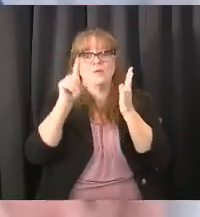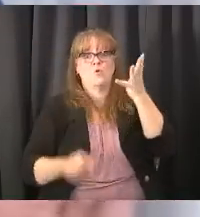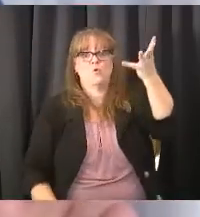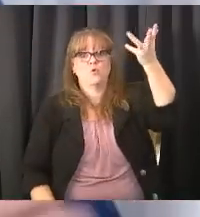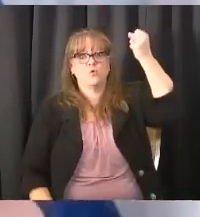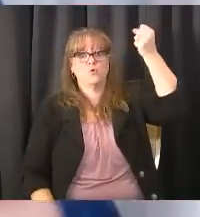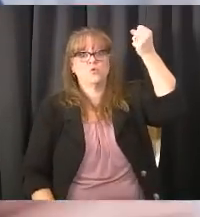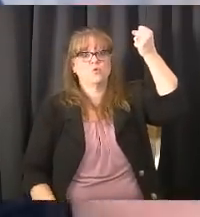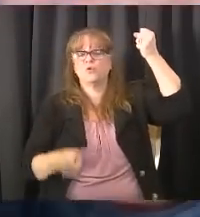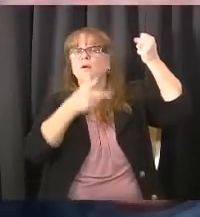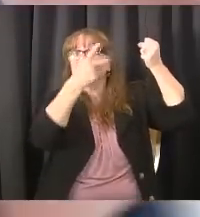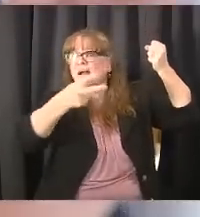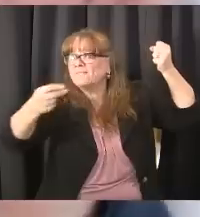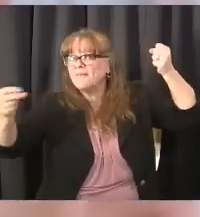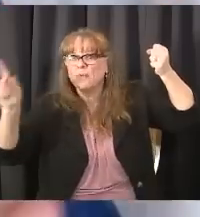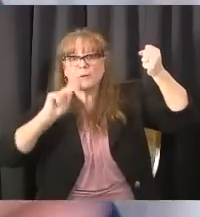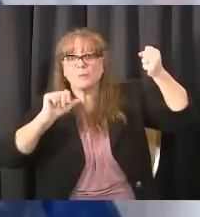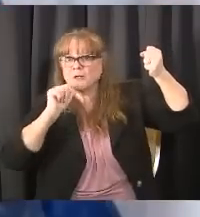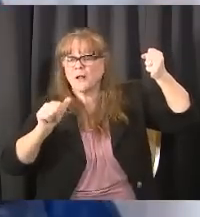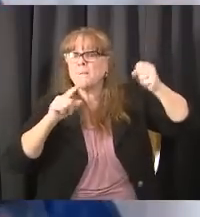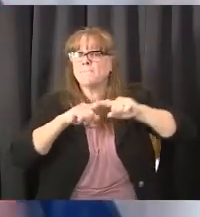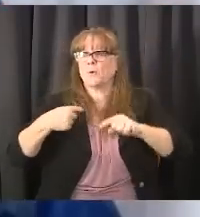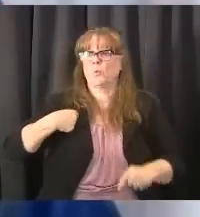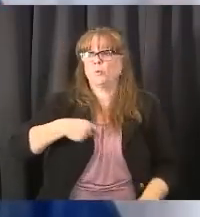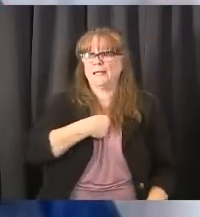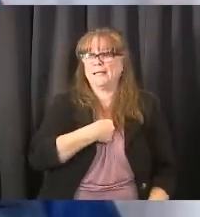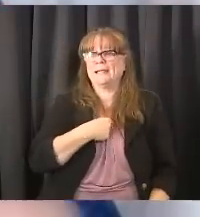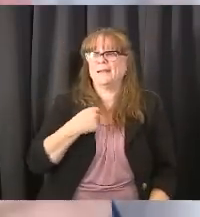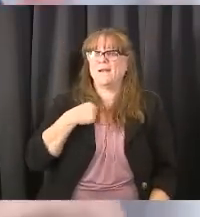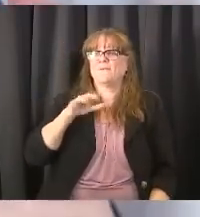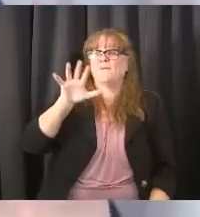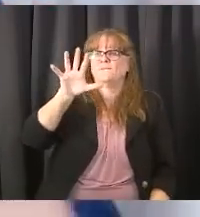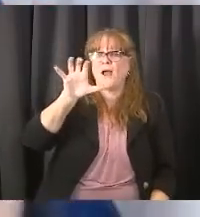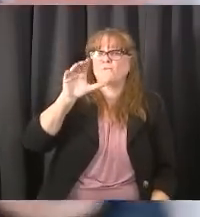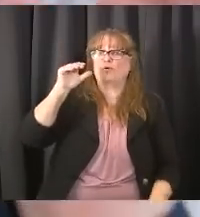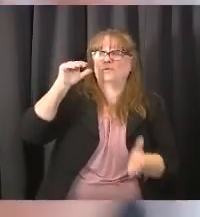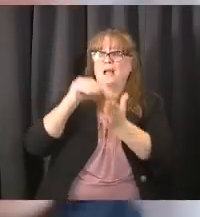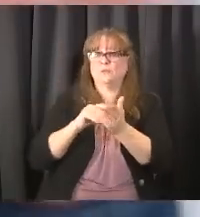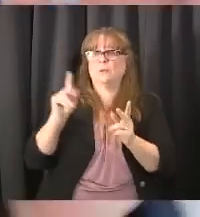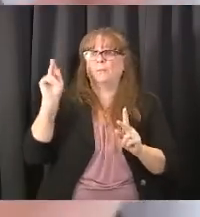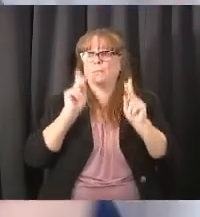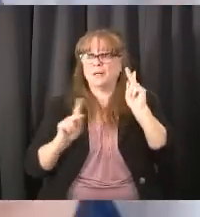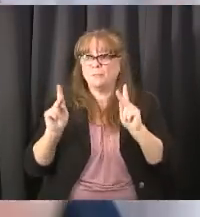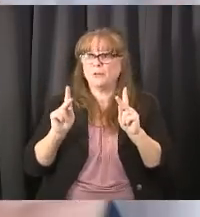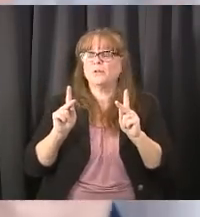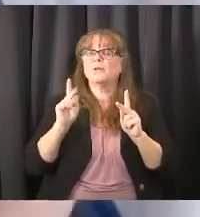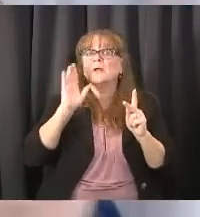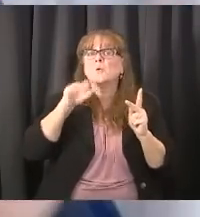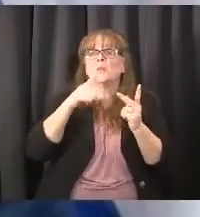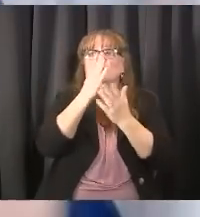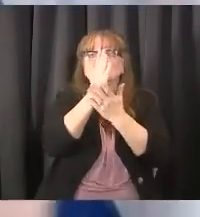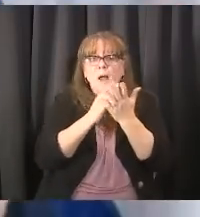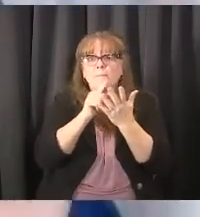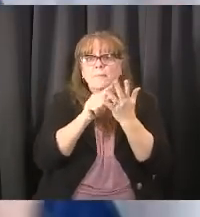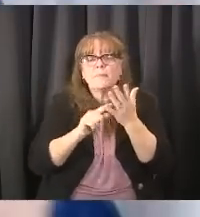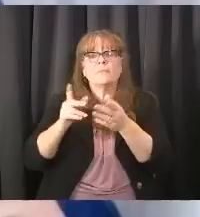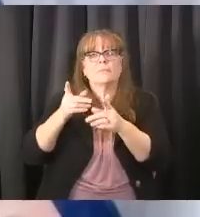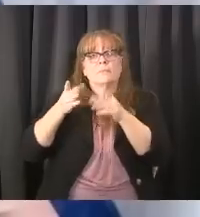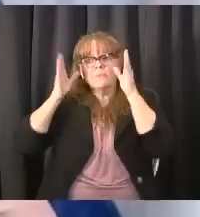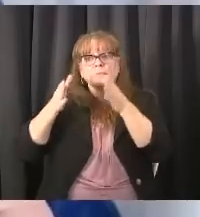500,000 people, some of the medical workers still, and then people 70 and up, probably 700,000 people in the